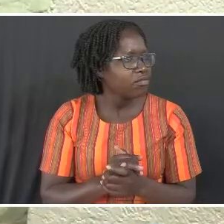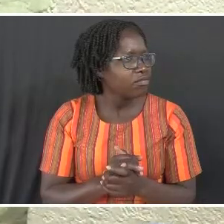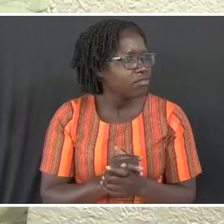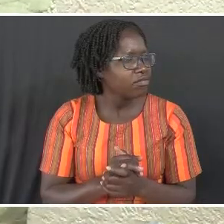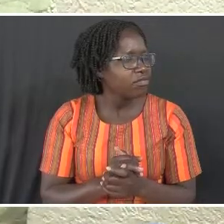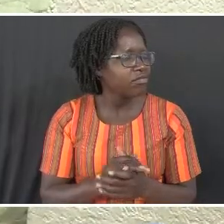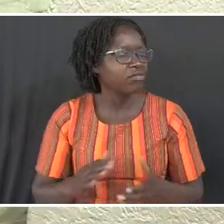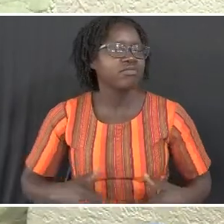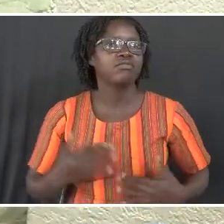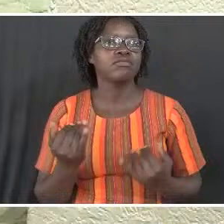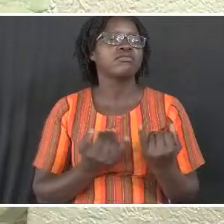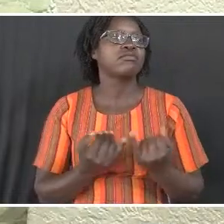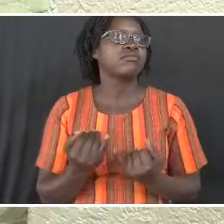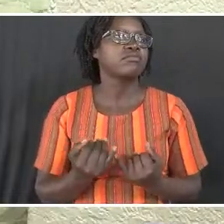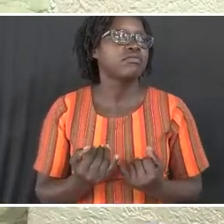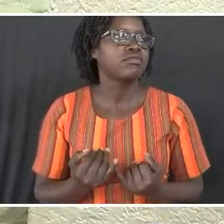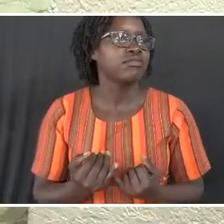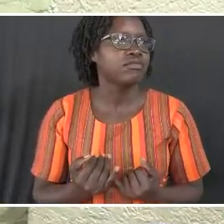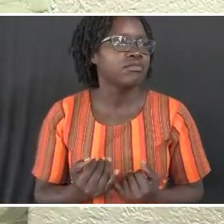Happy Sabbath.